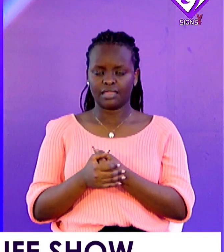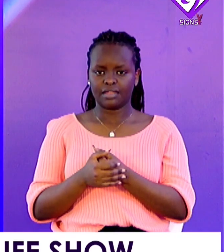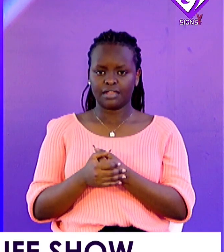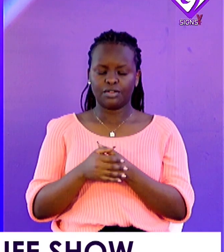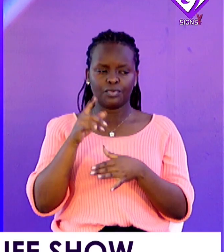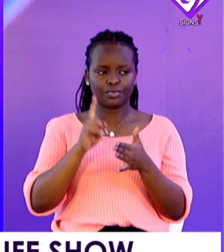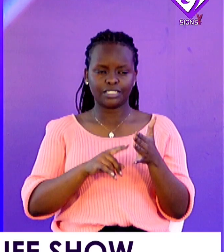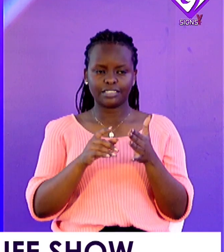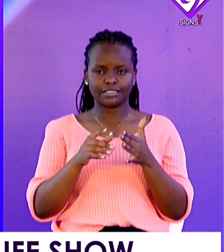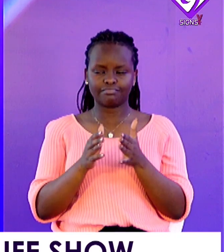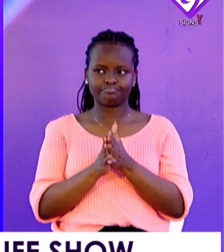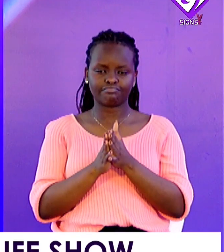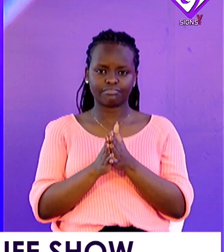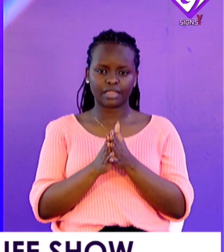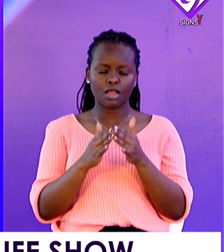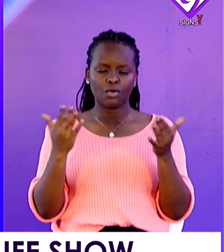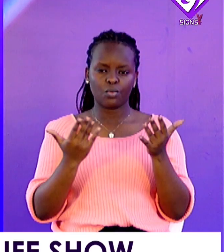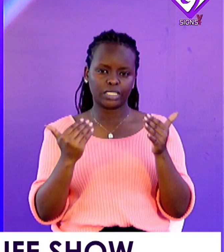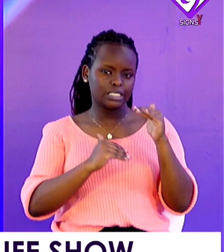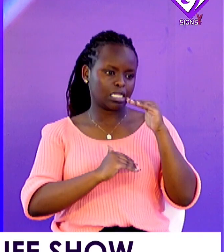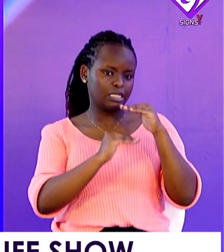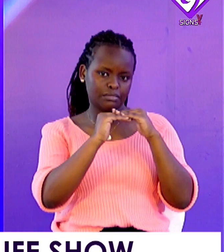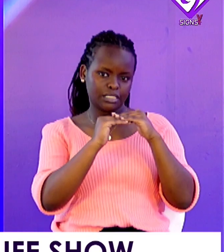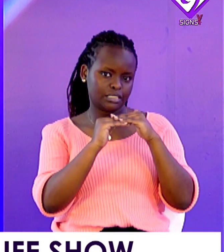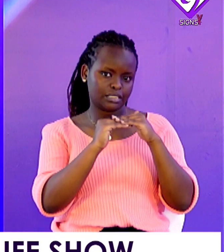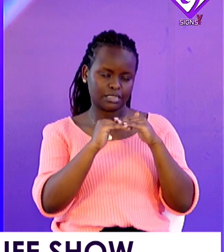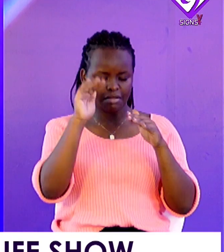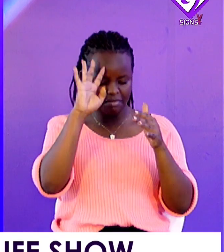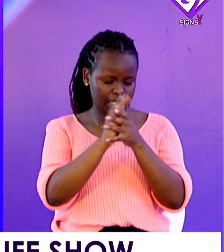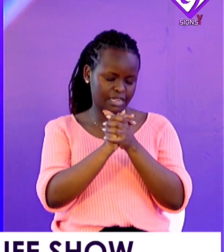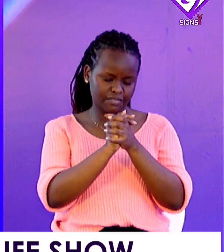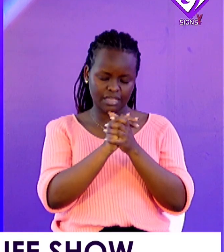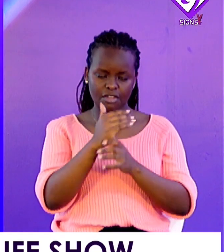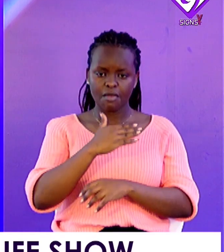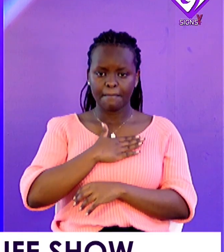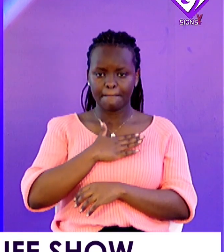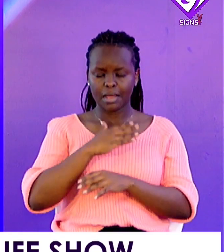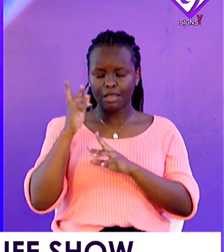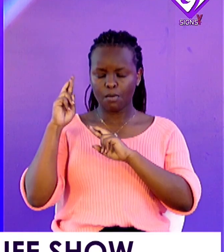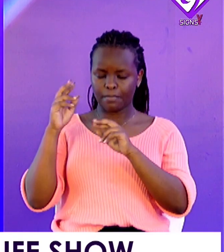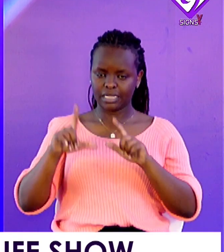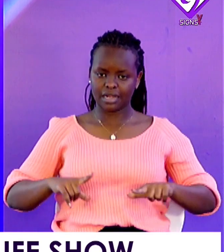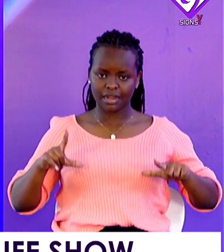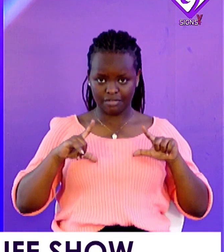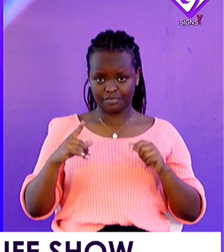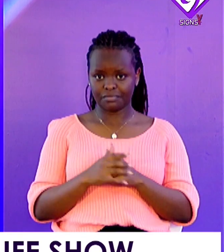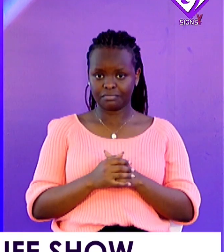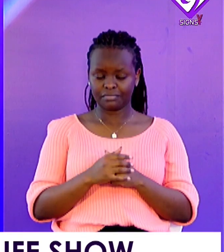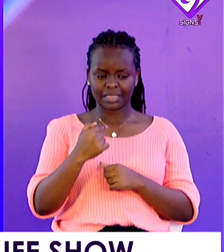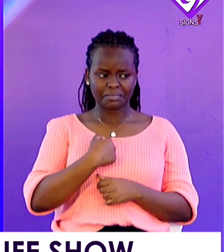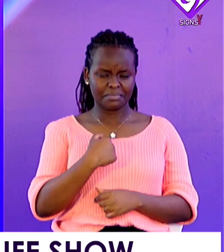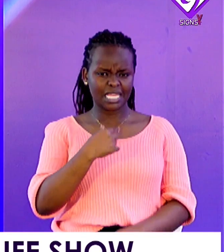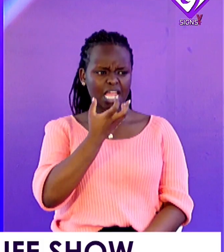I go in believing for my miracle or for my hope in life? Am I